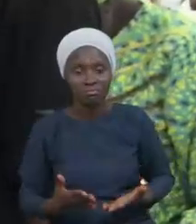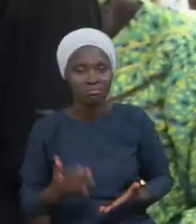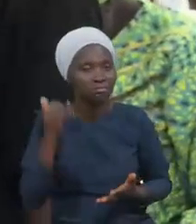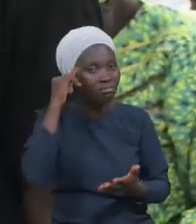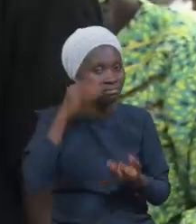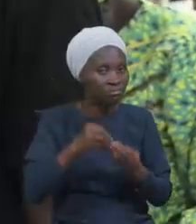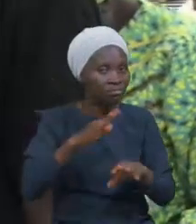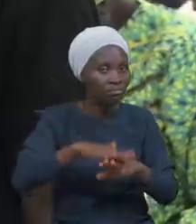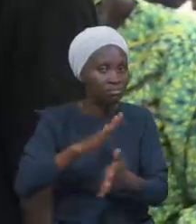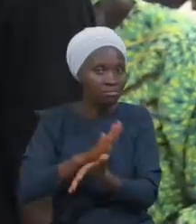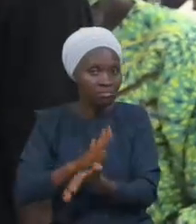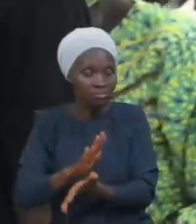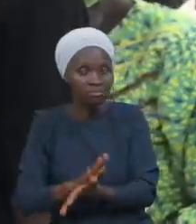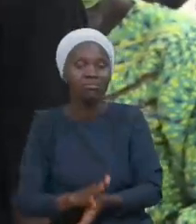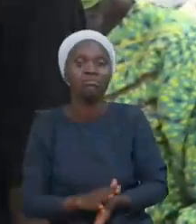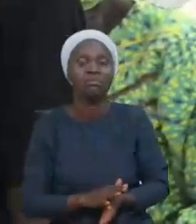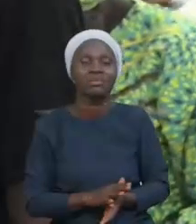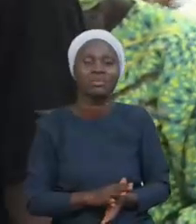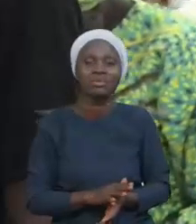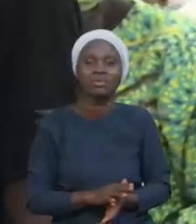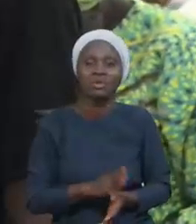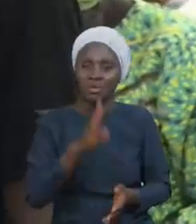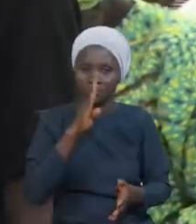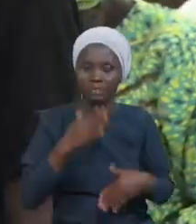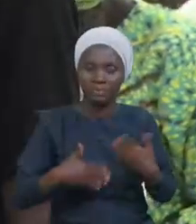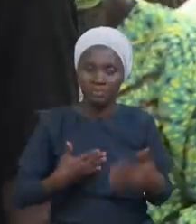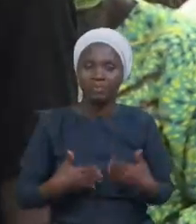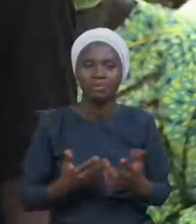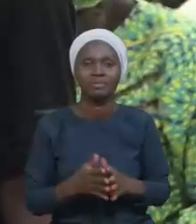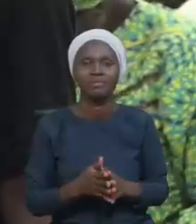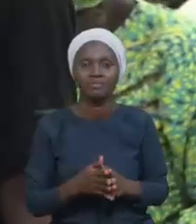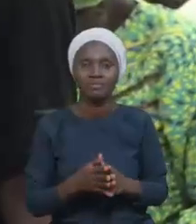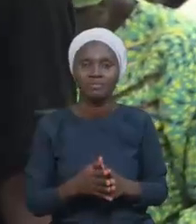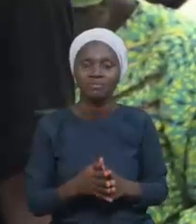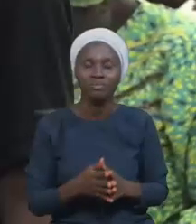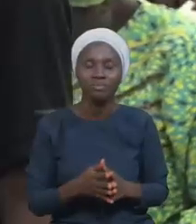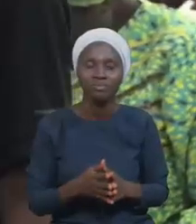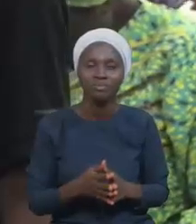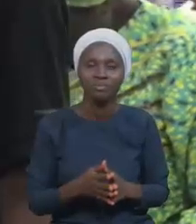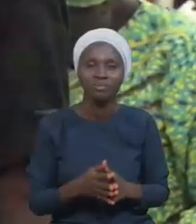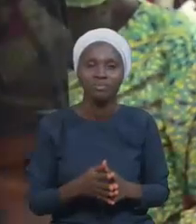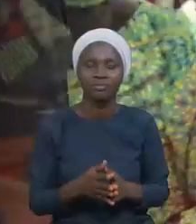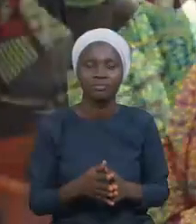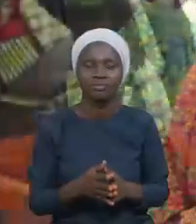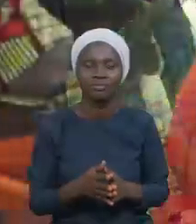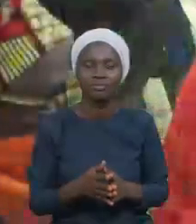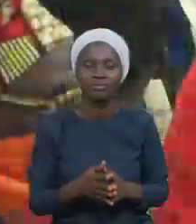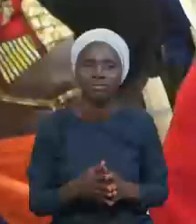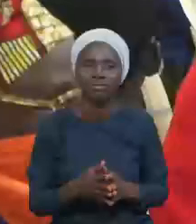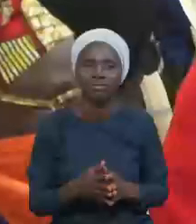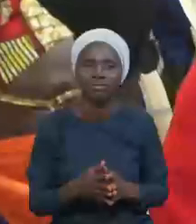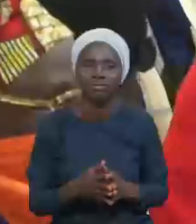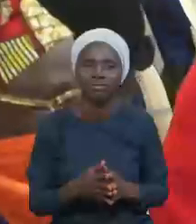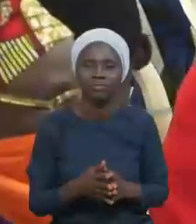counselors. Let's get their details so that we can now engage in the